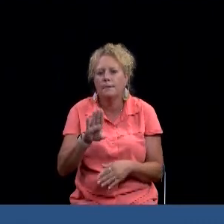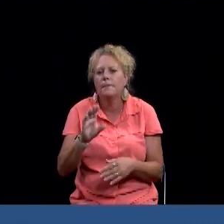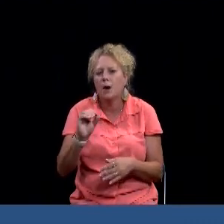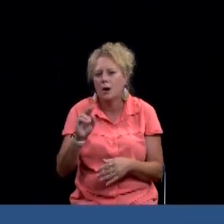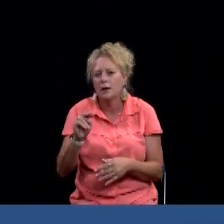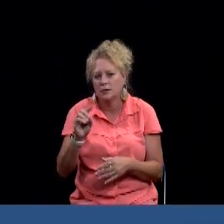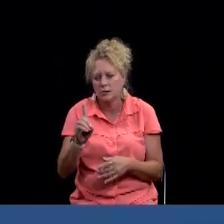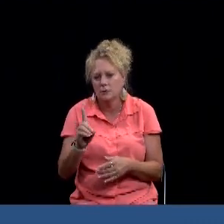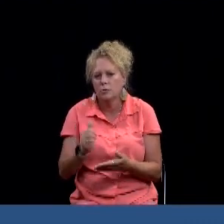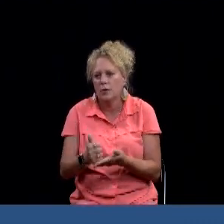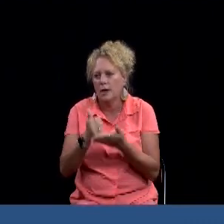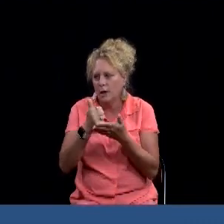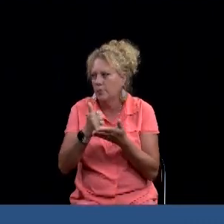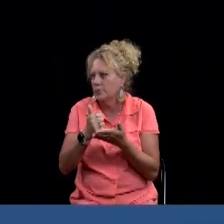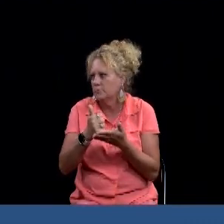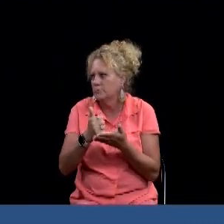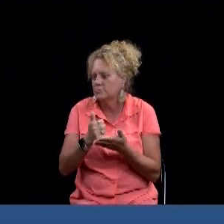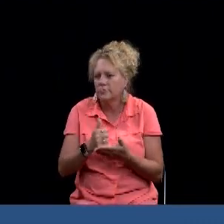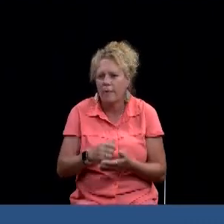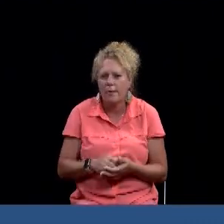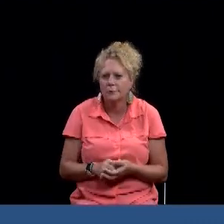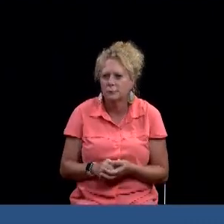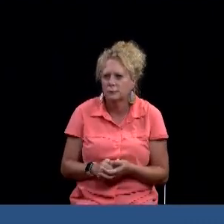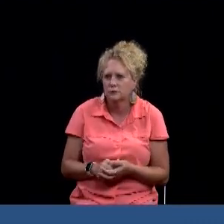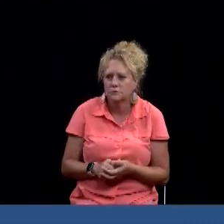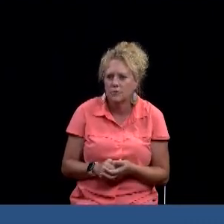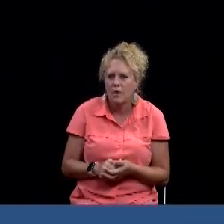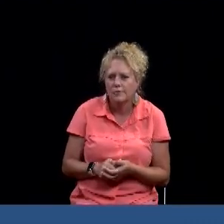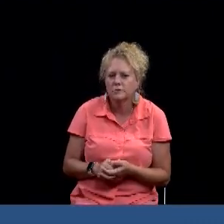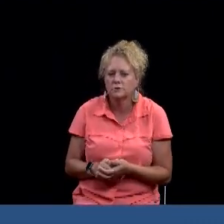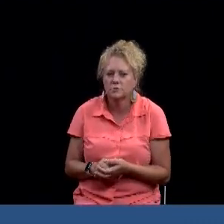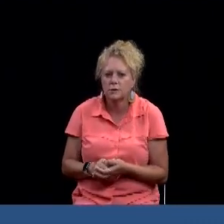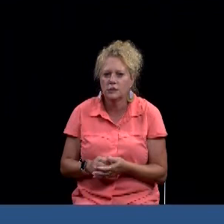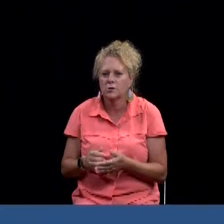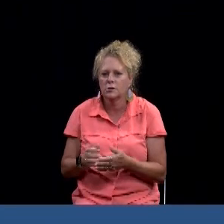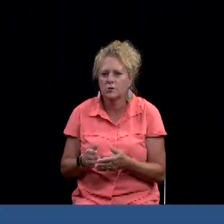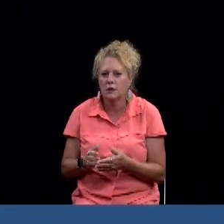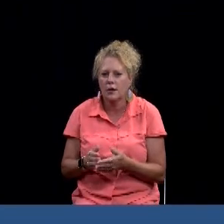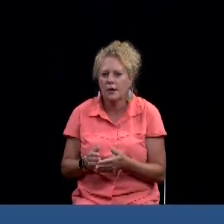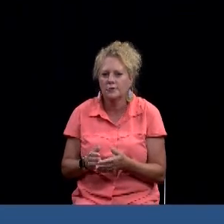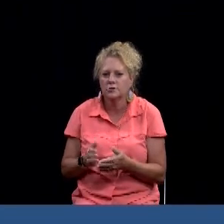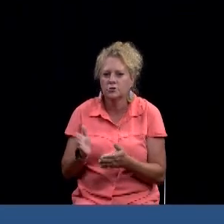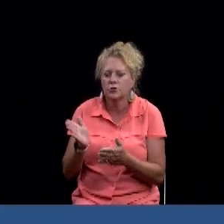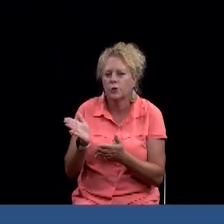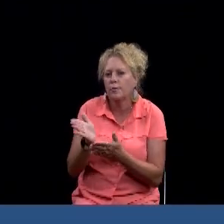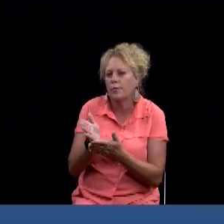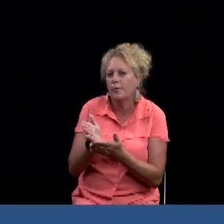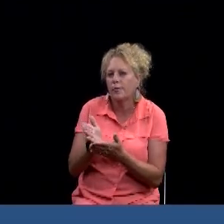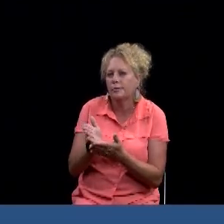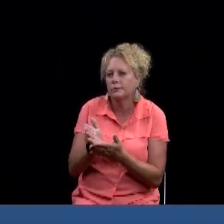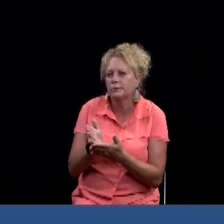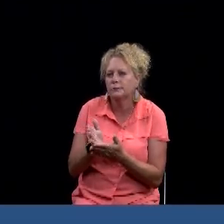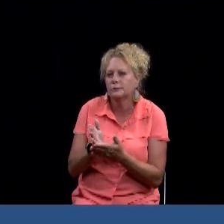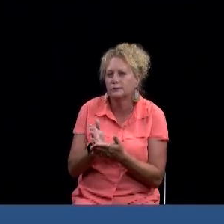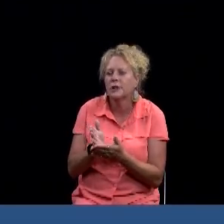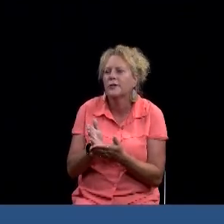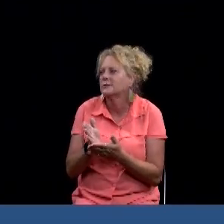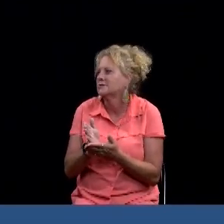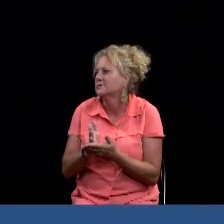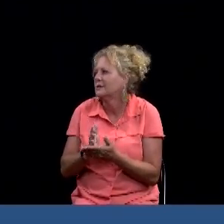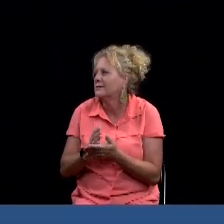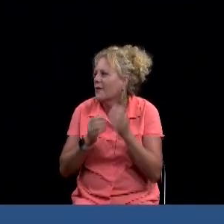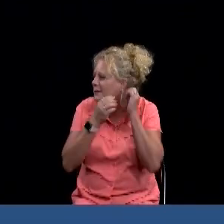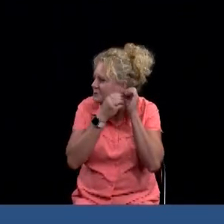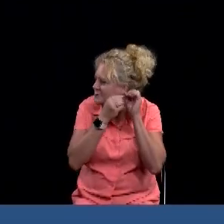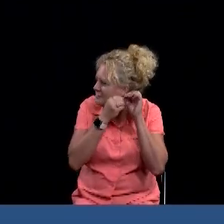So, all right, so you're a partner with HUD, and currently Waco Housing Authority owns this unit, and you're going to be selling it into the newly formed